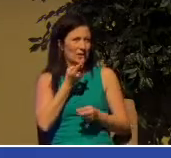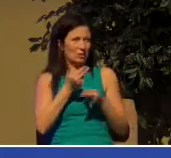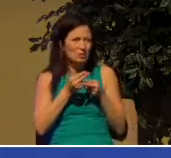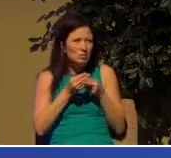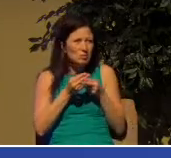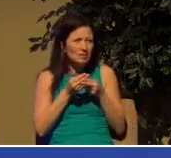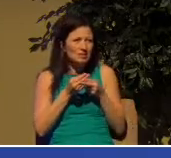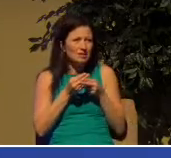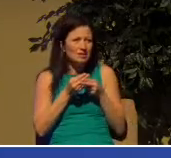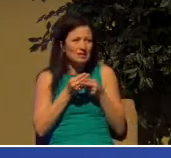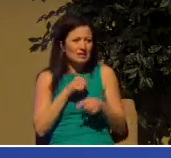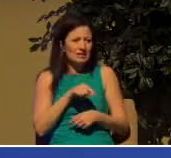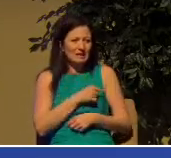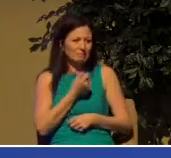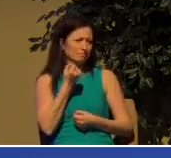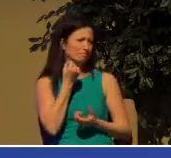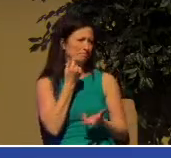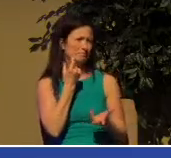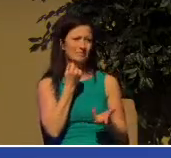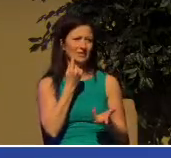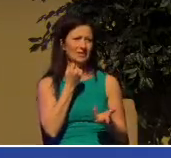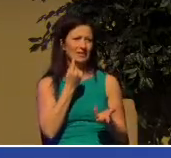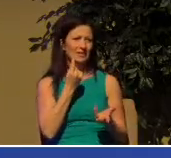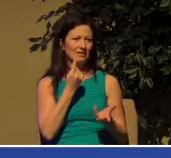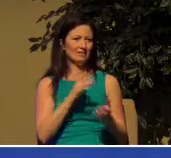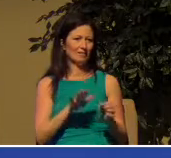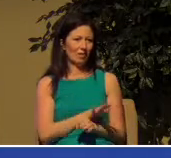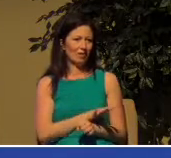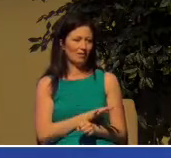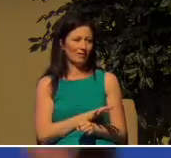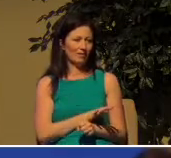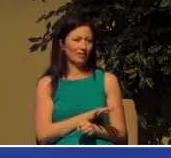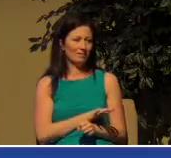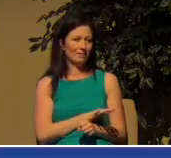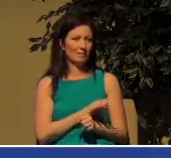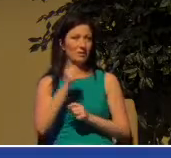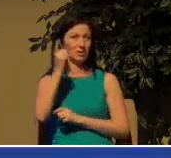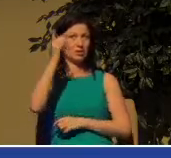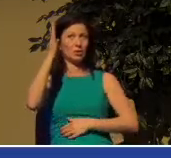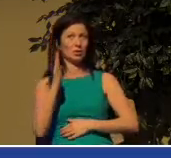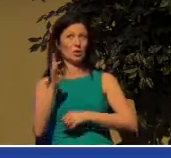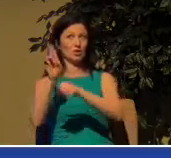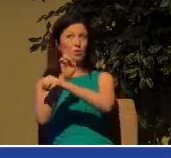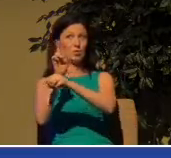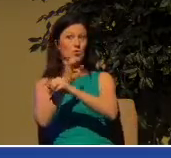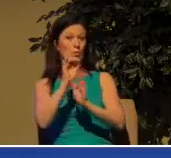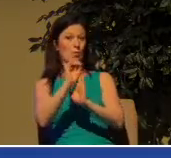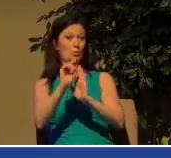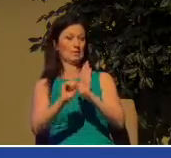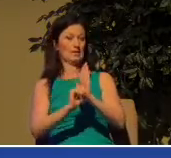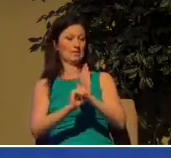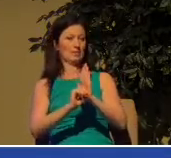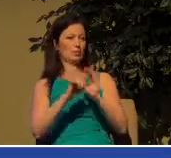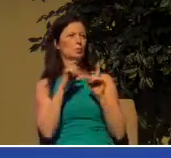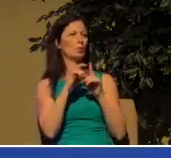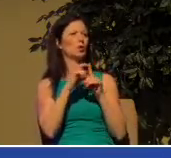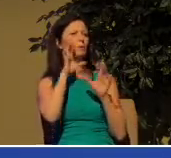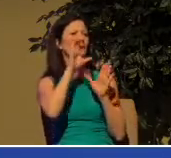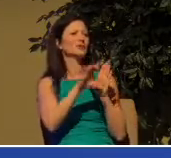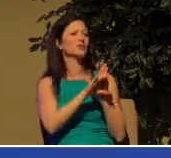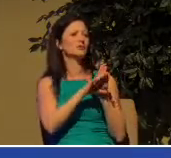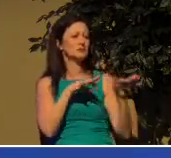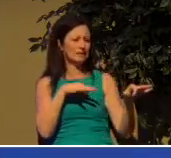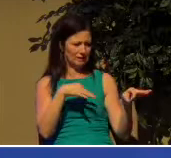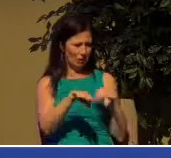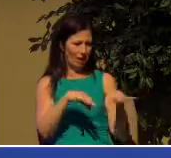of reference for this. And so God used Old Testament word pictures to try to describe for